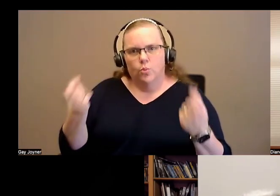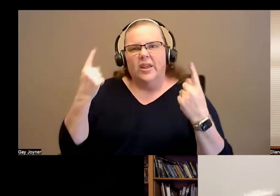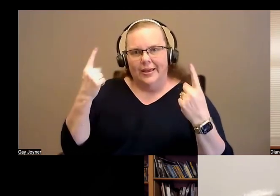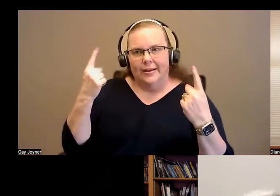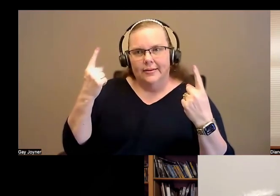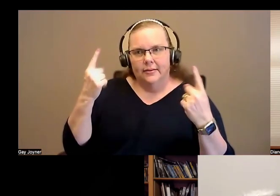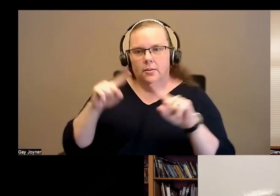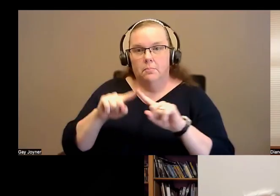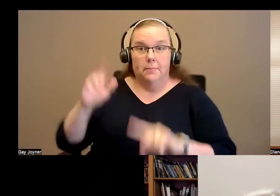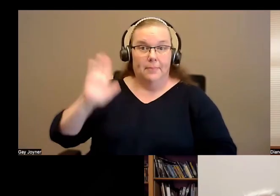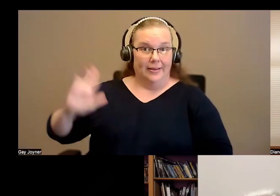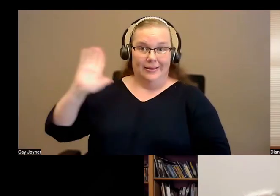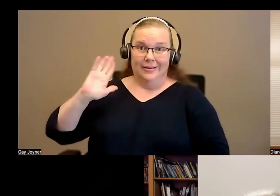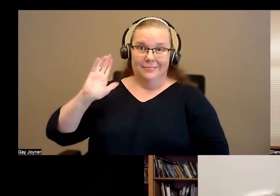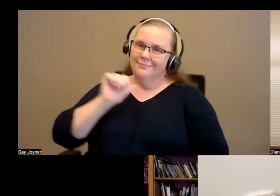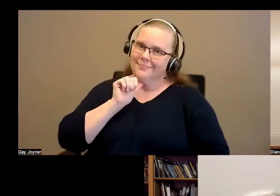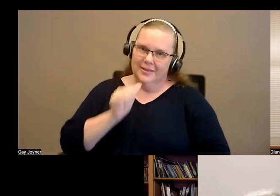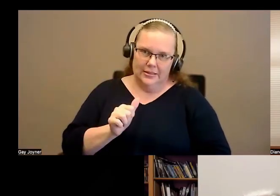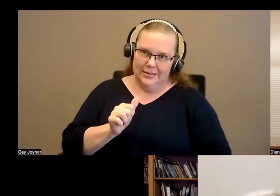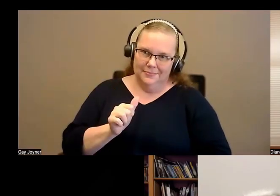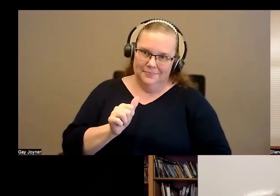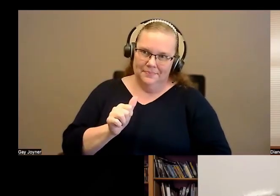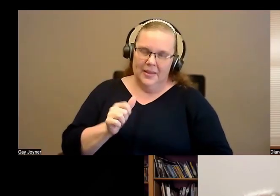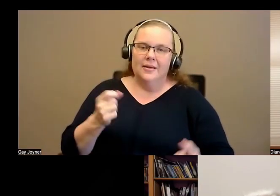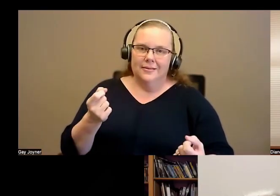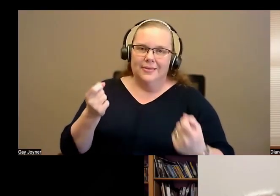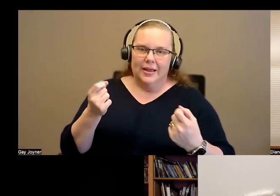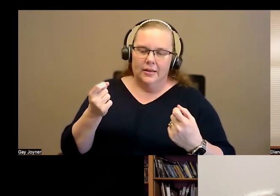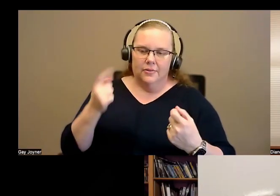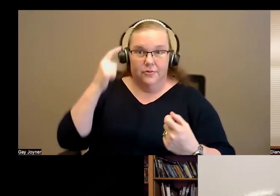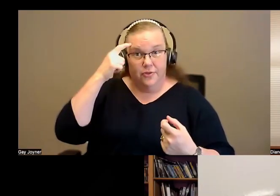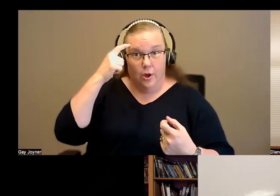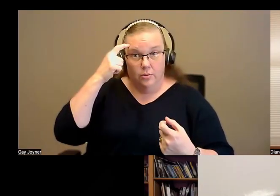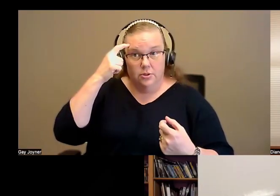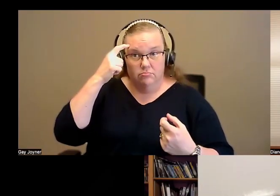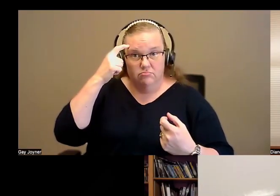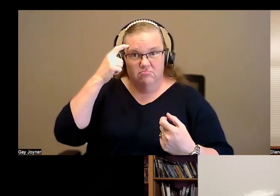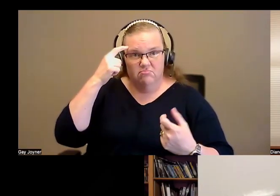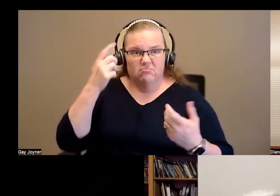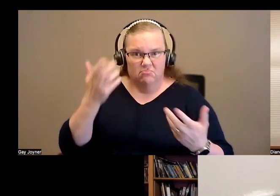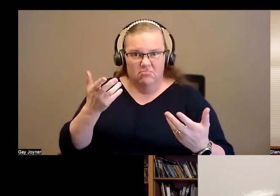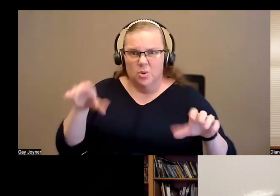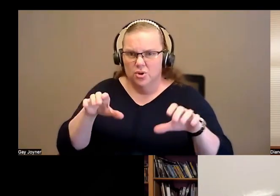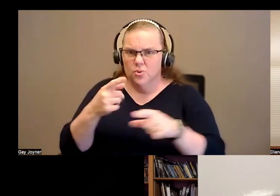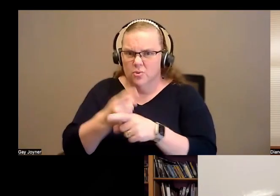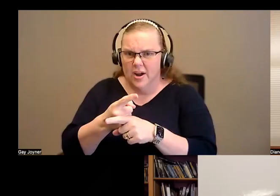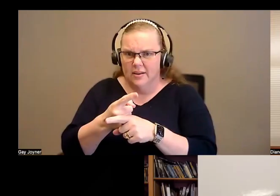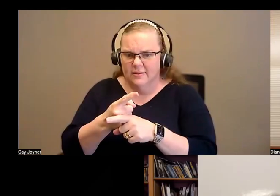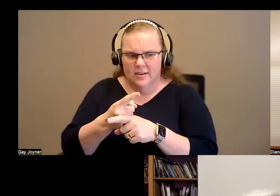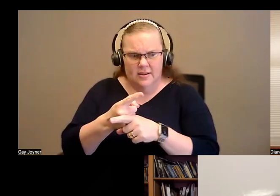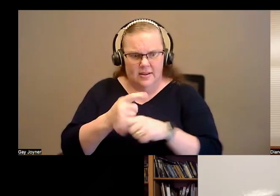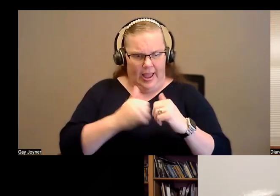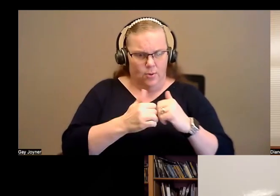now we get it. But back then, they didn't. Mm. They thought they were doing